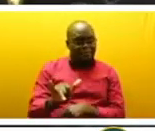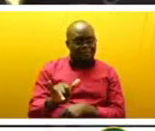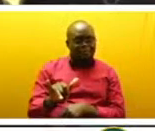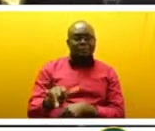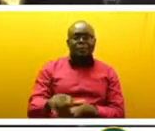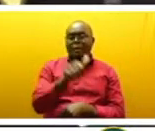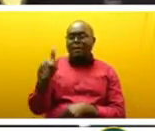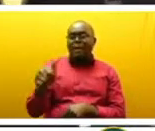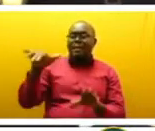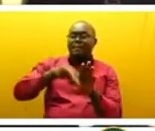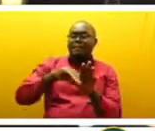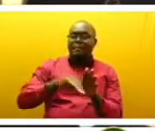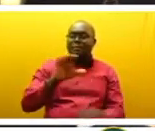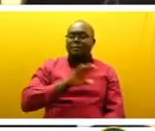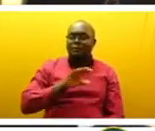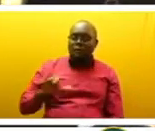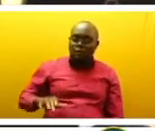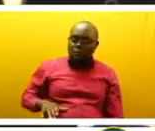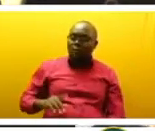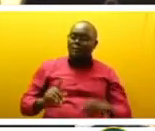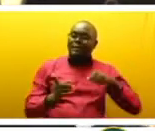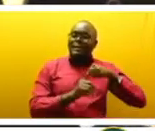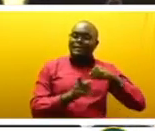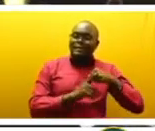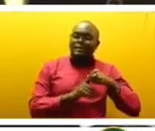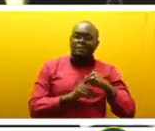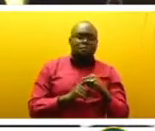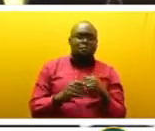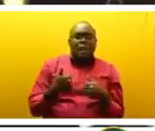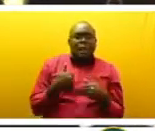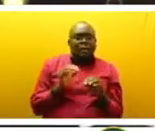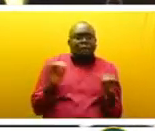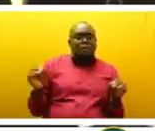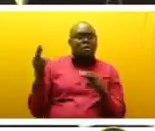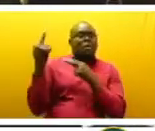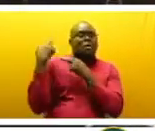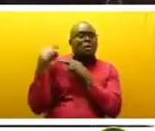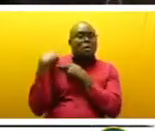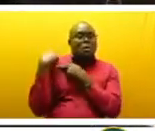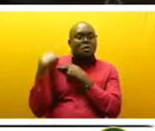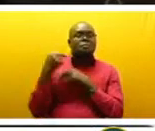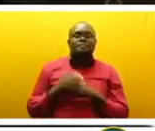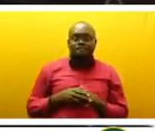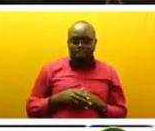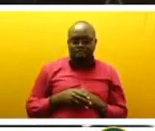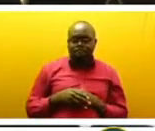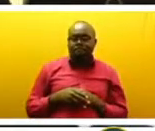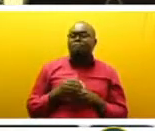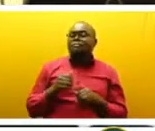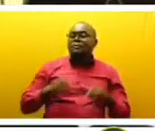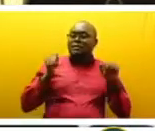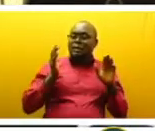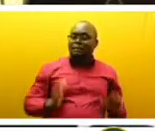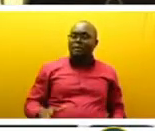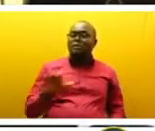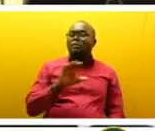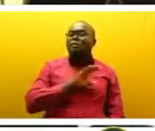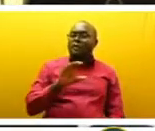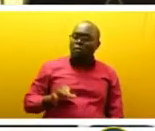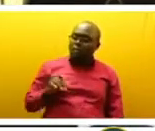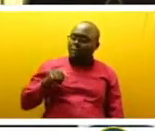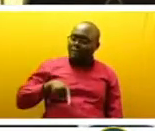other members of the commission, the 6, don't have a role. That in fact, the chairperson of the commission has been